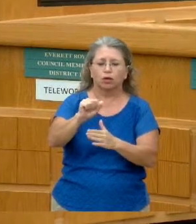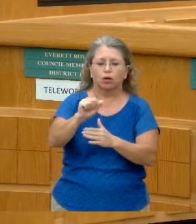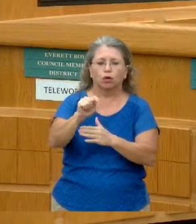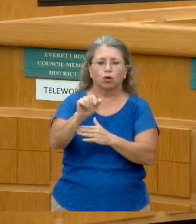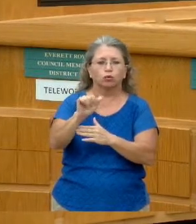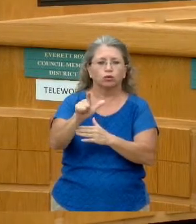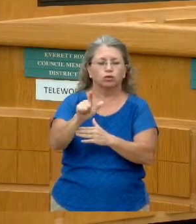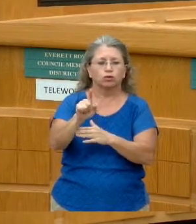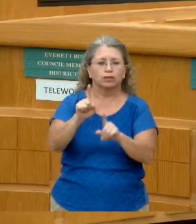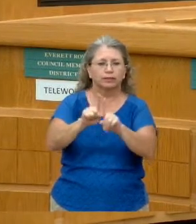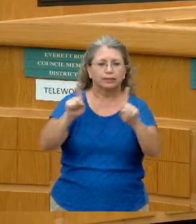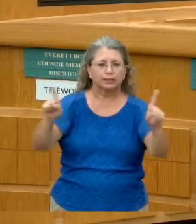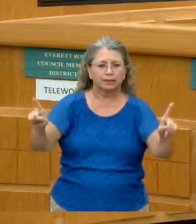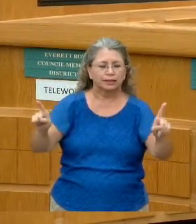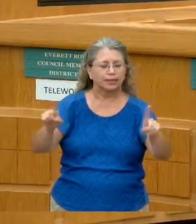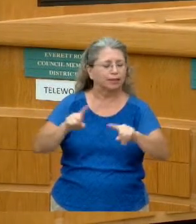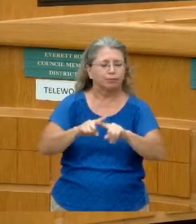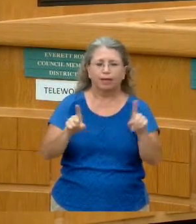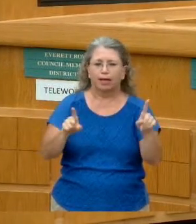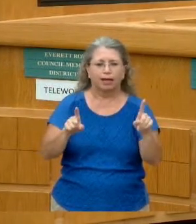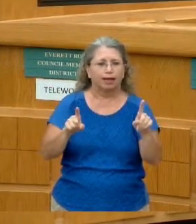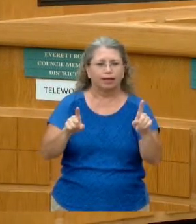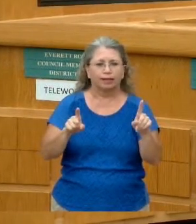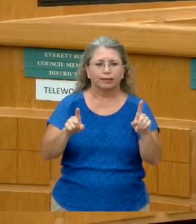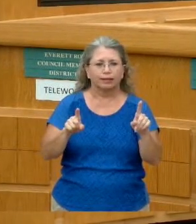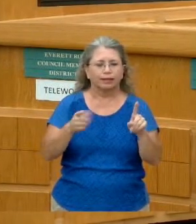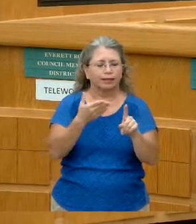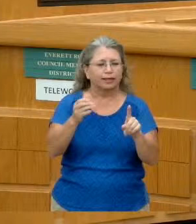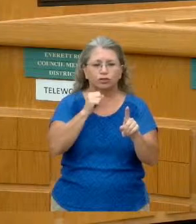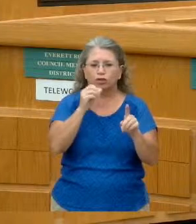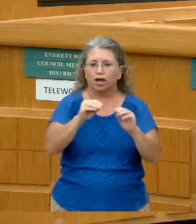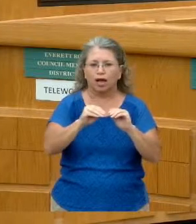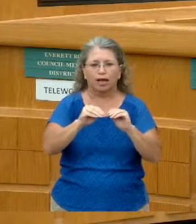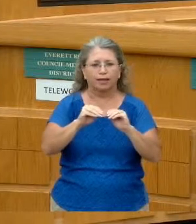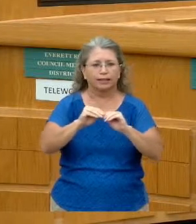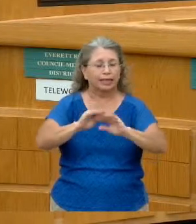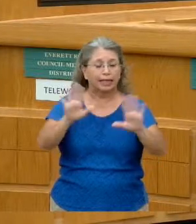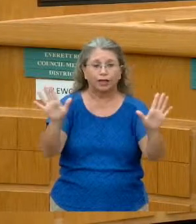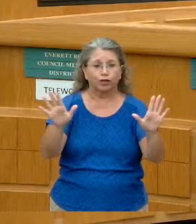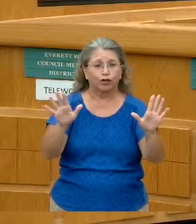the coast is not clear. It is not clear to